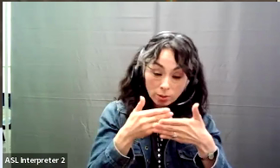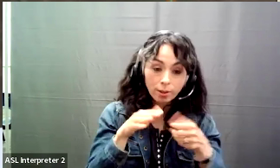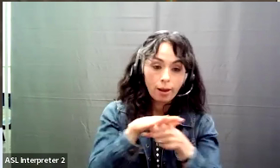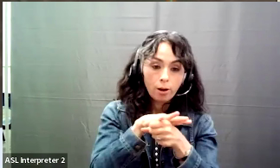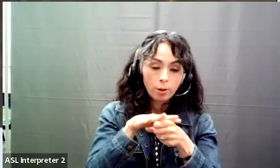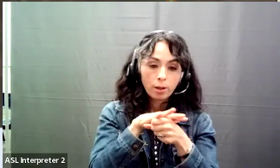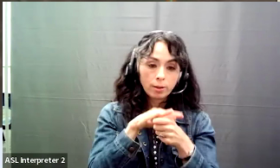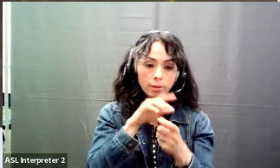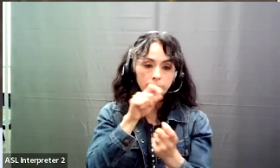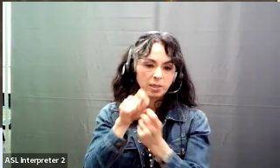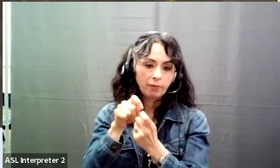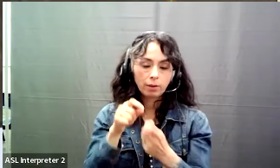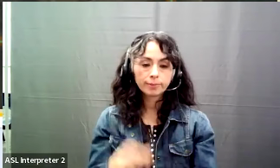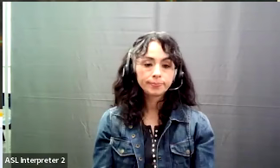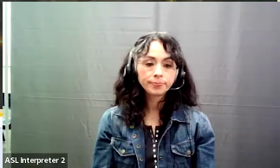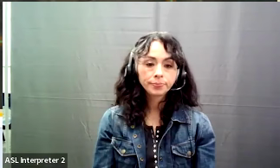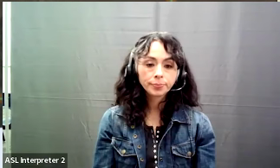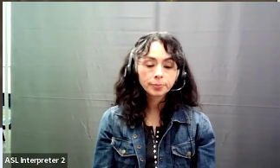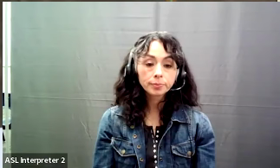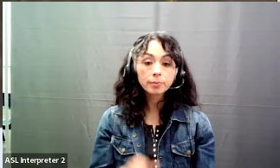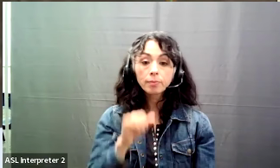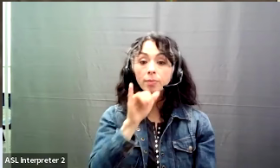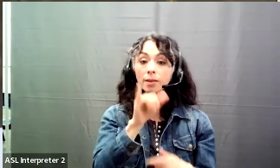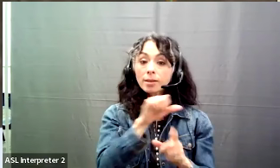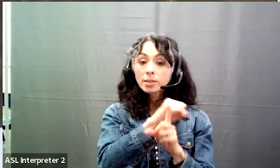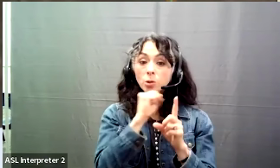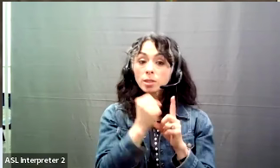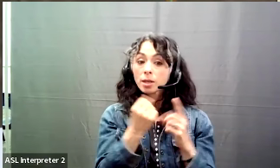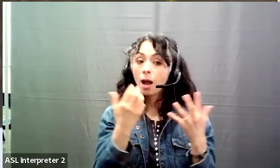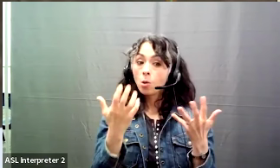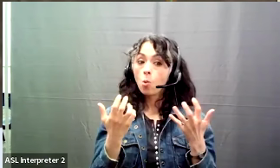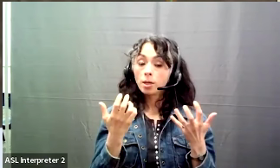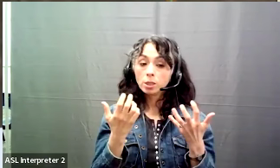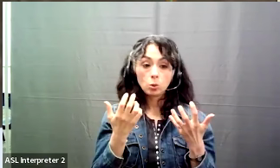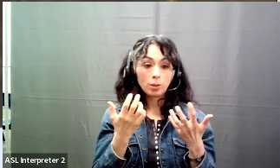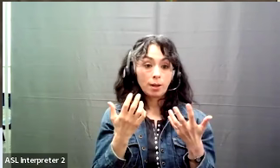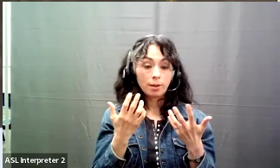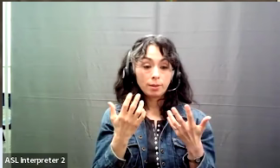your interpretation. In this case, if I wanted to just